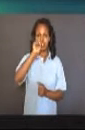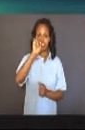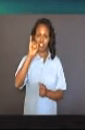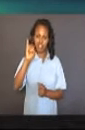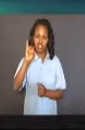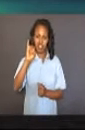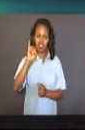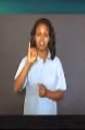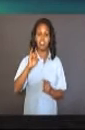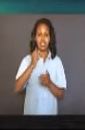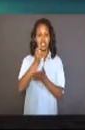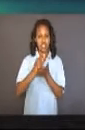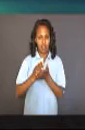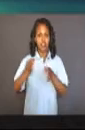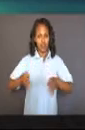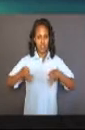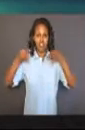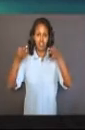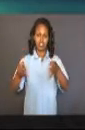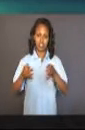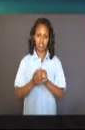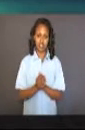Silicon is a semiconductor.